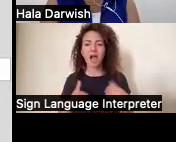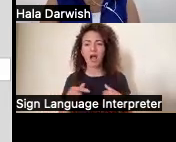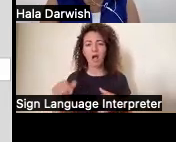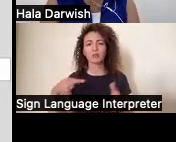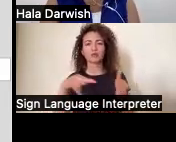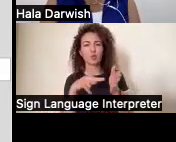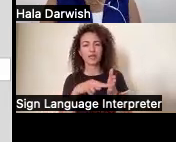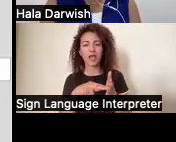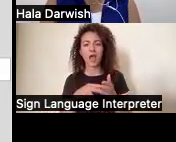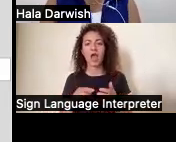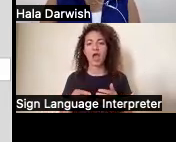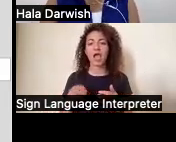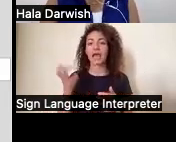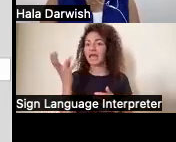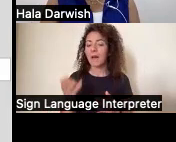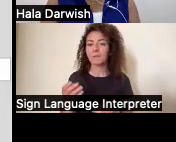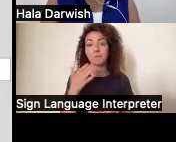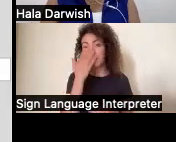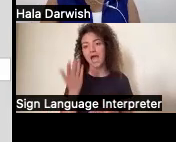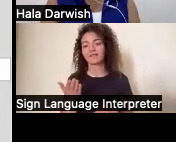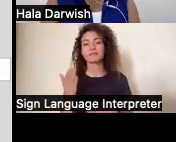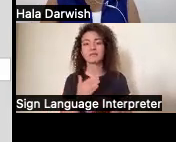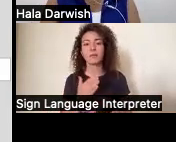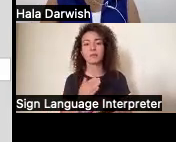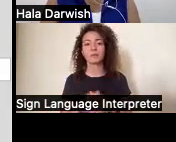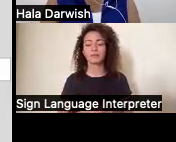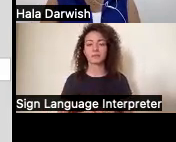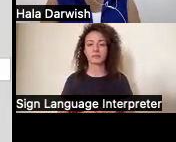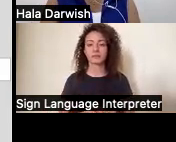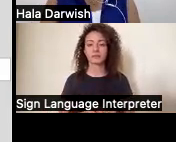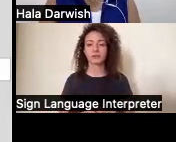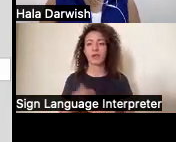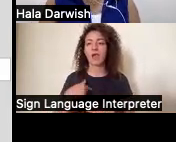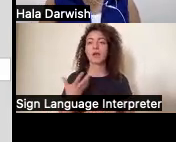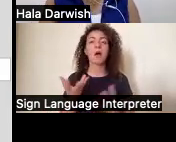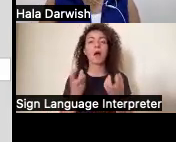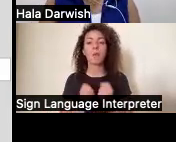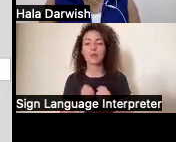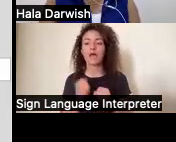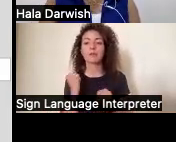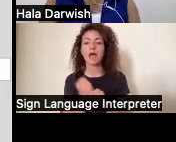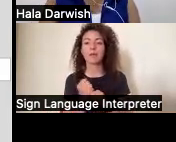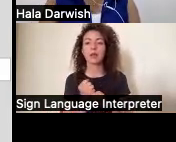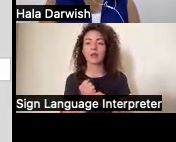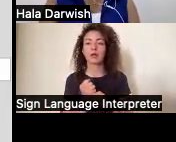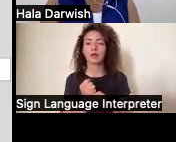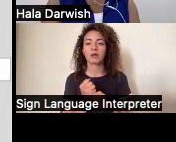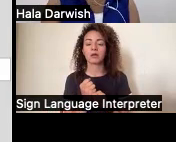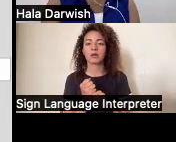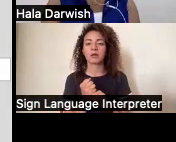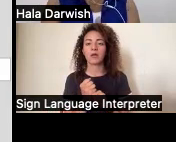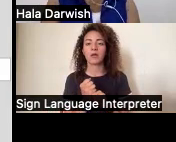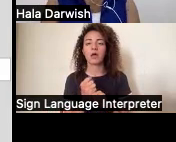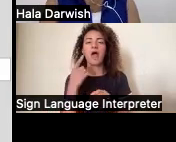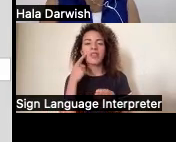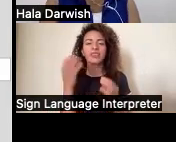disability criteria, because we are not able to do formal needs assessment. We have